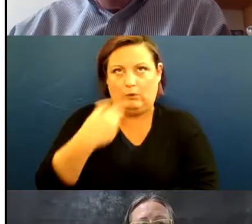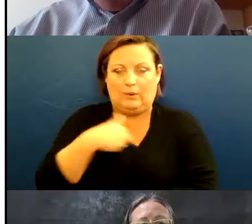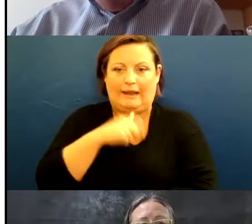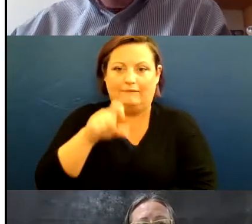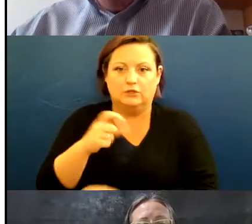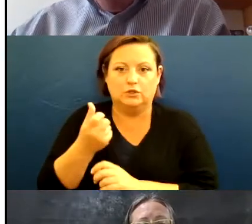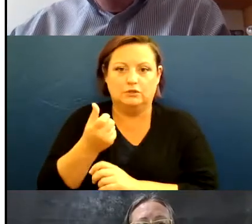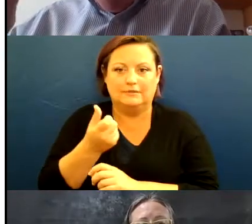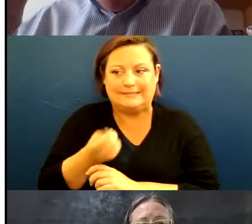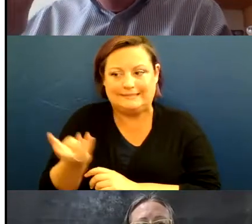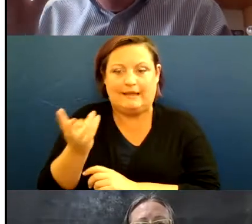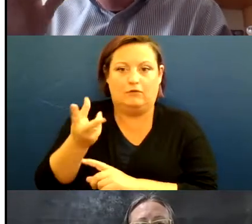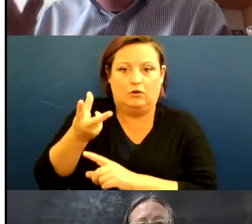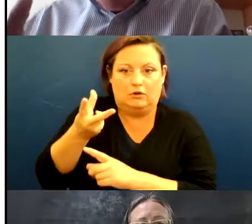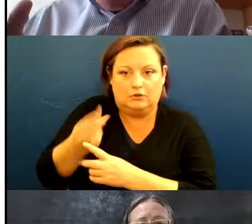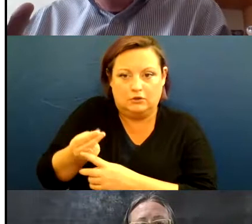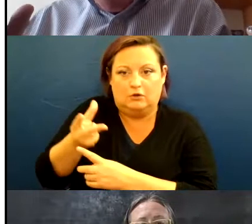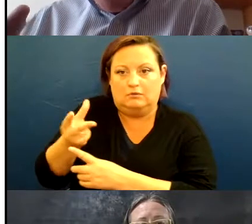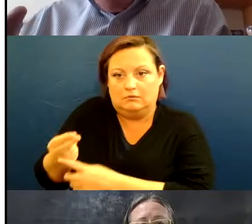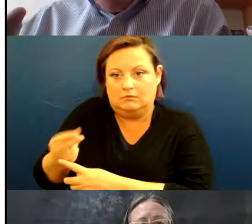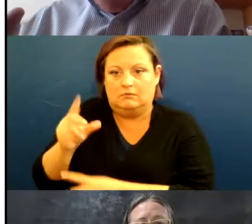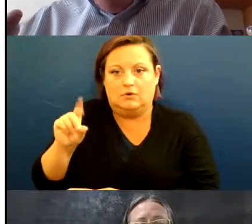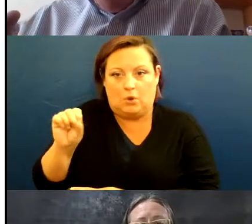So we actually dosed